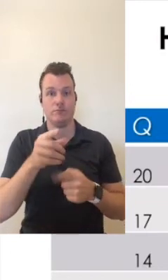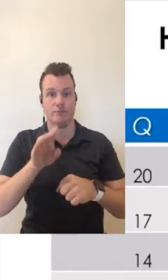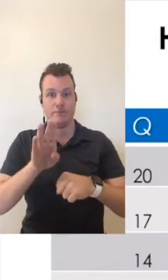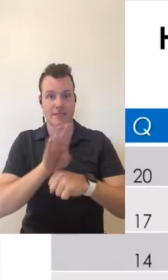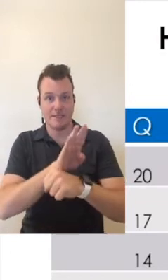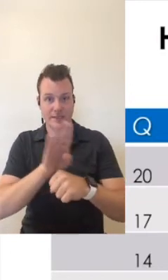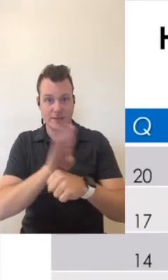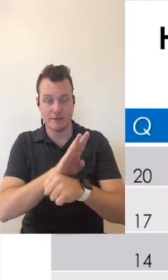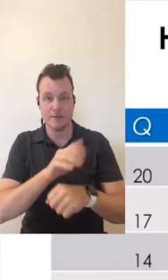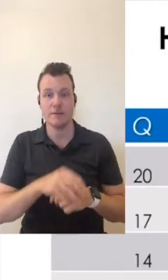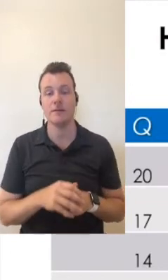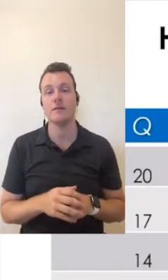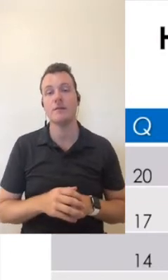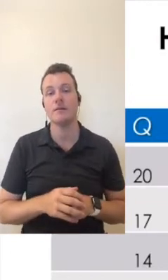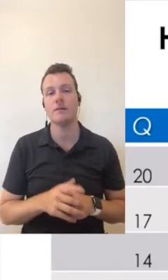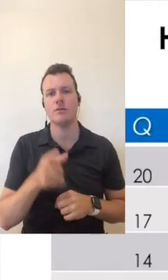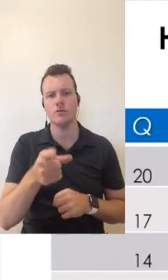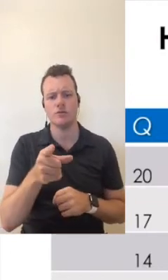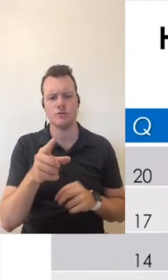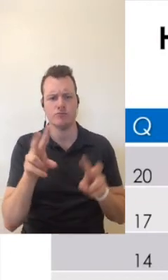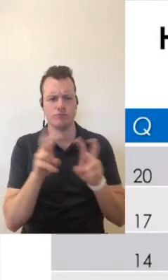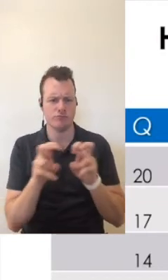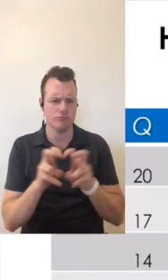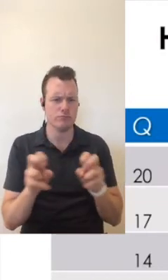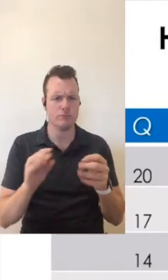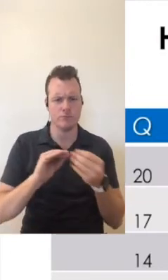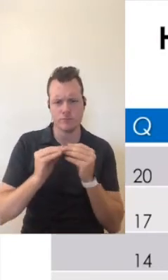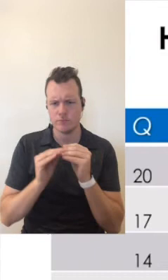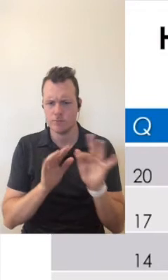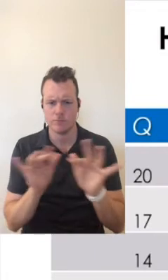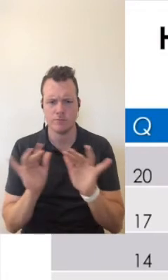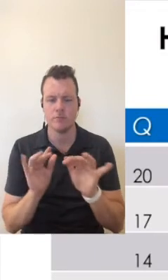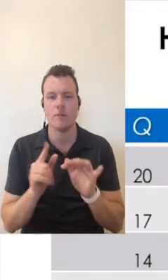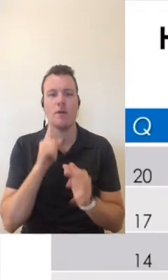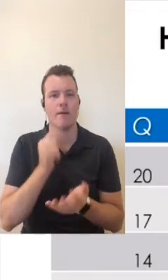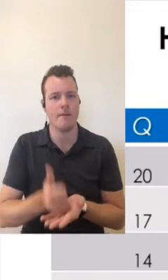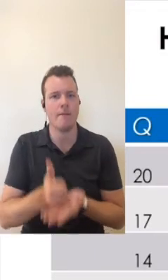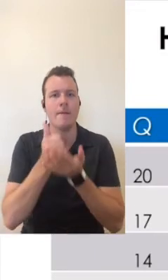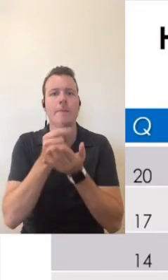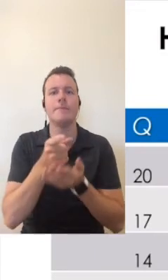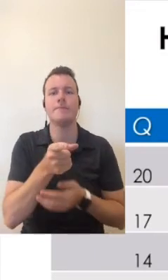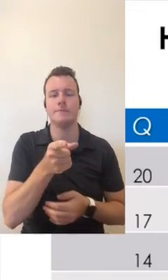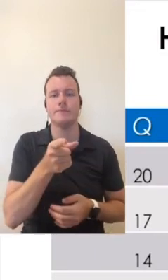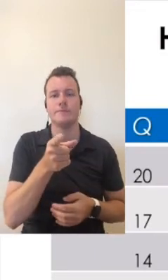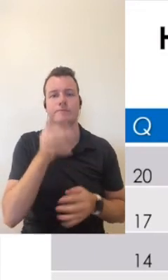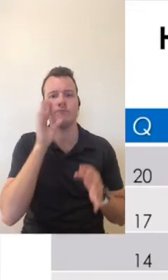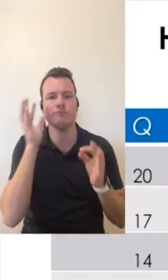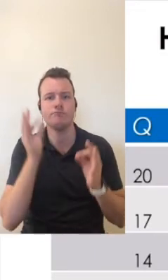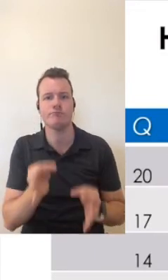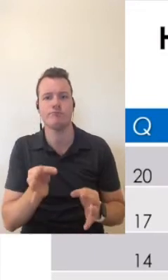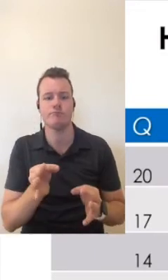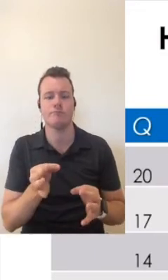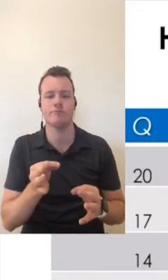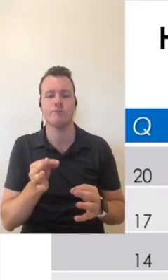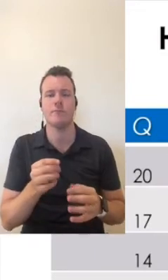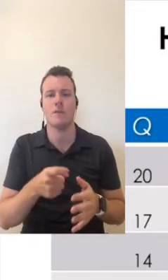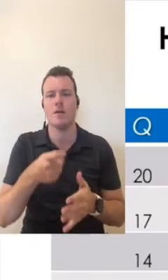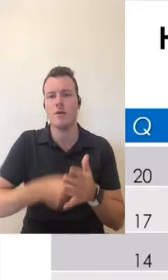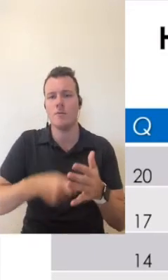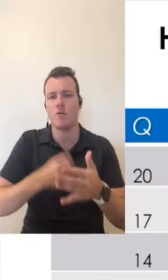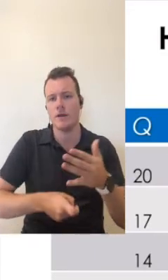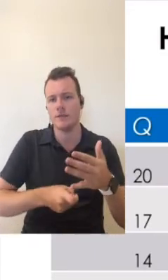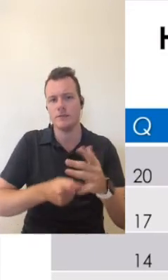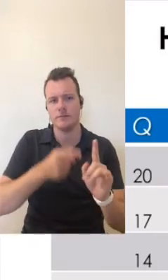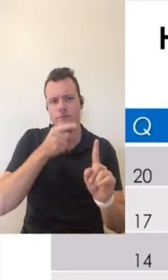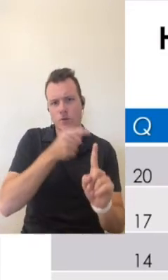you're able to make these calculations, it will then help you as you start to decide on what the